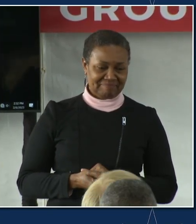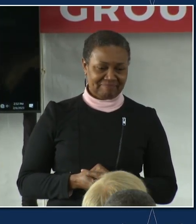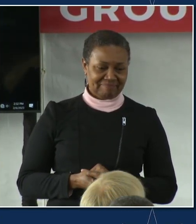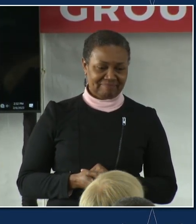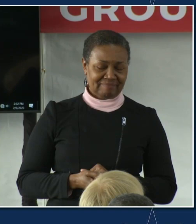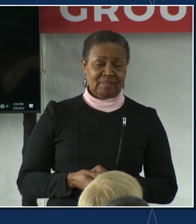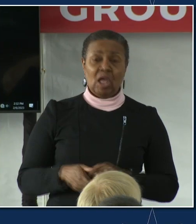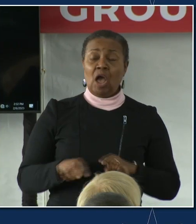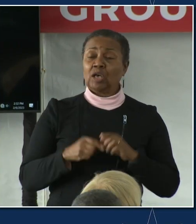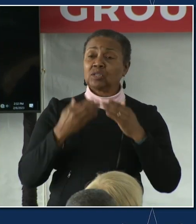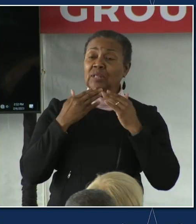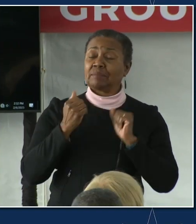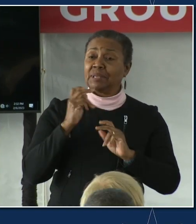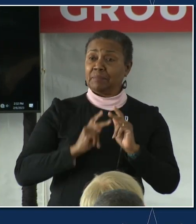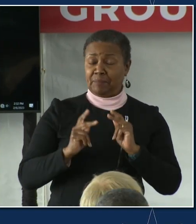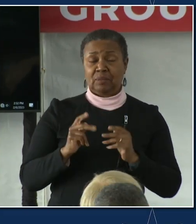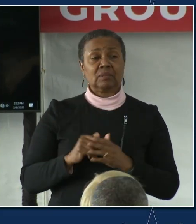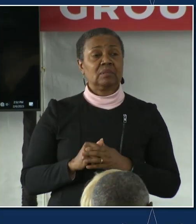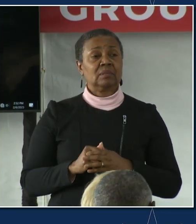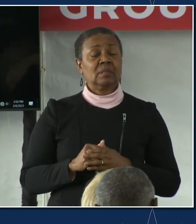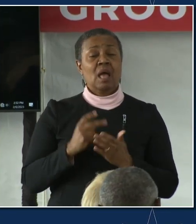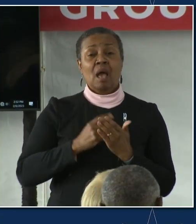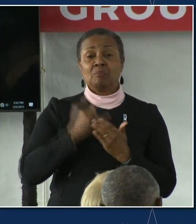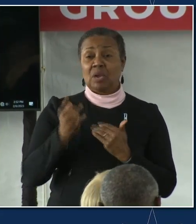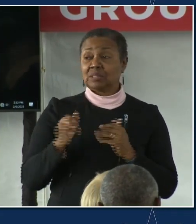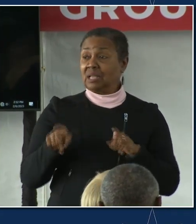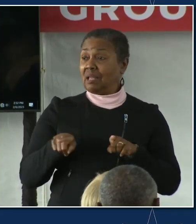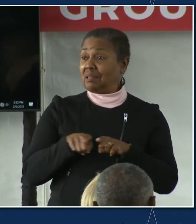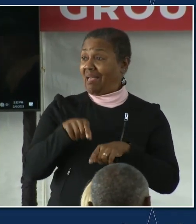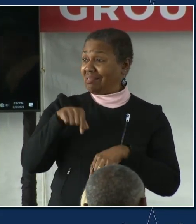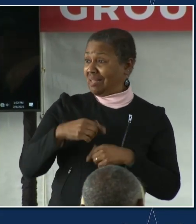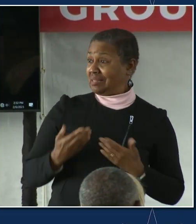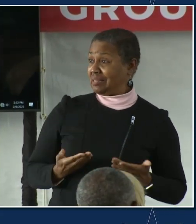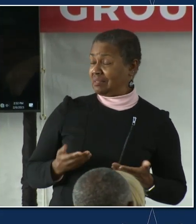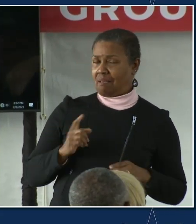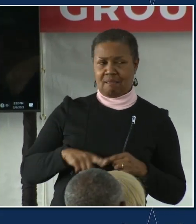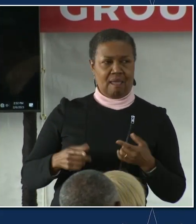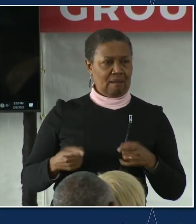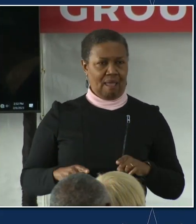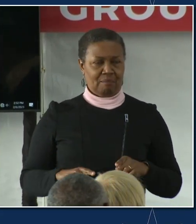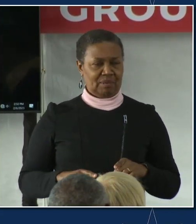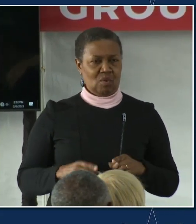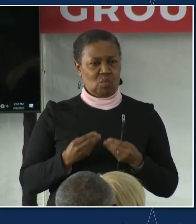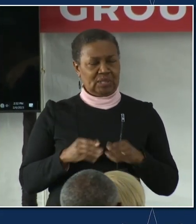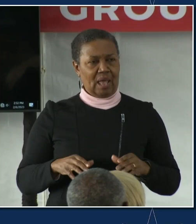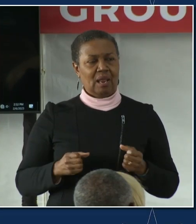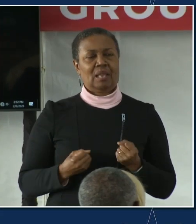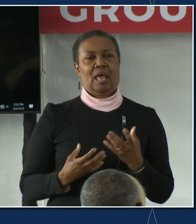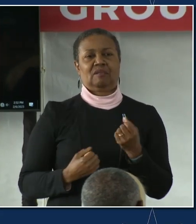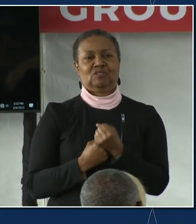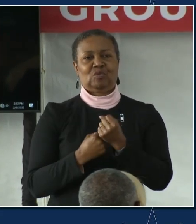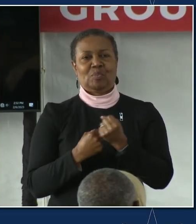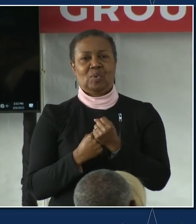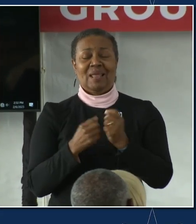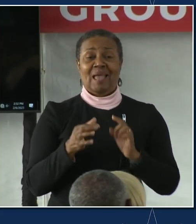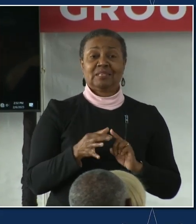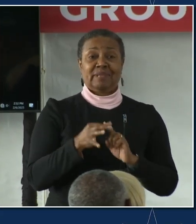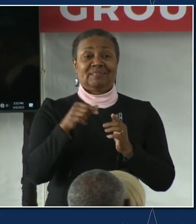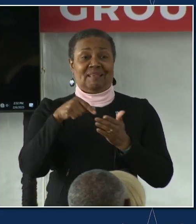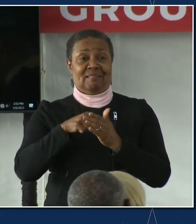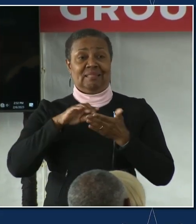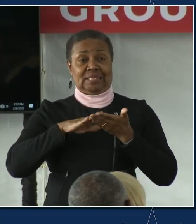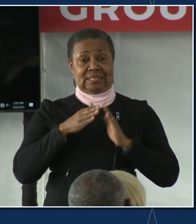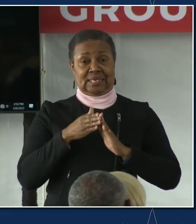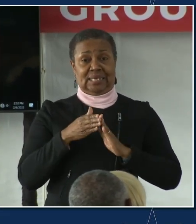I want to say thanks to a lot of people, because a project like this can't happen without a lot of support, especially in this